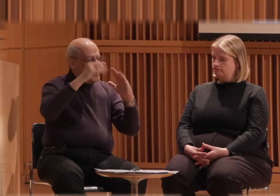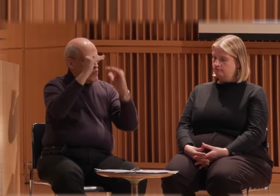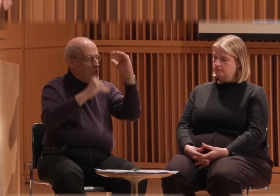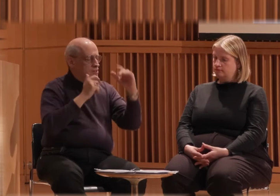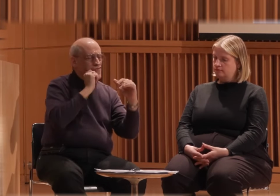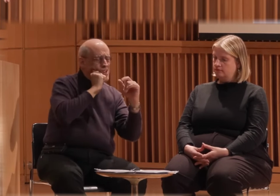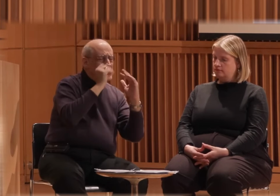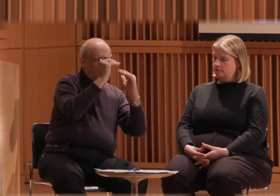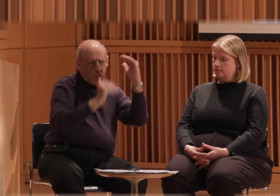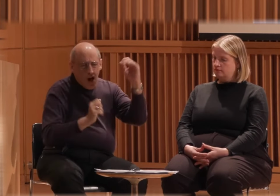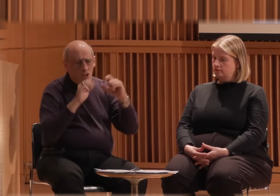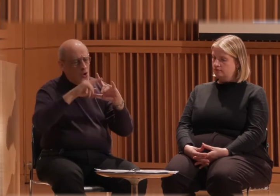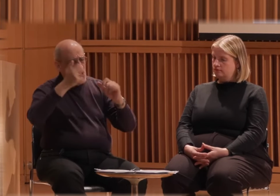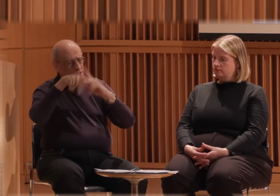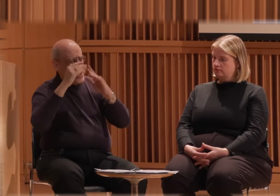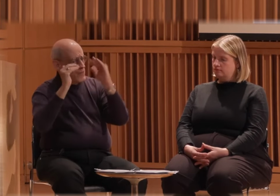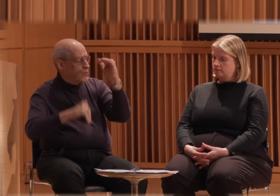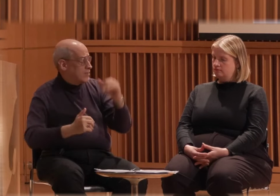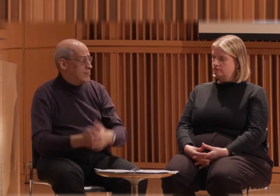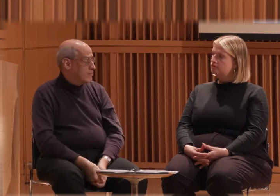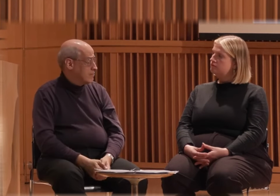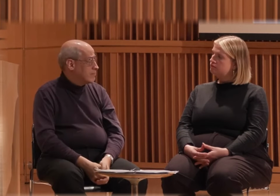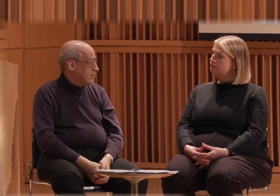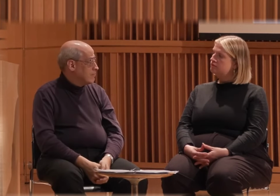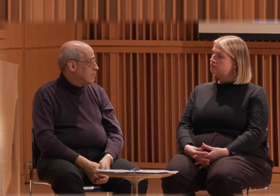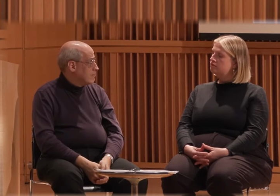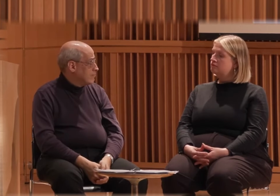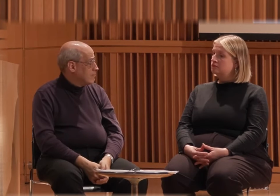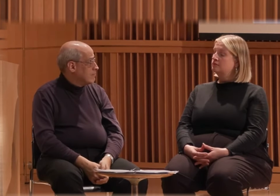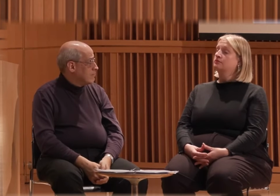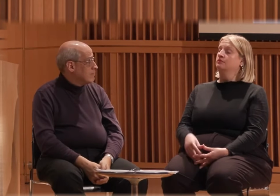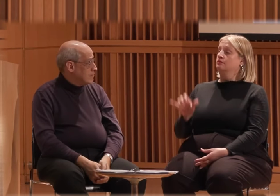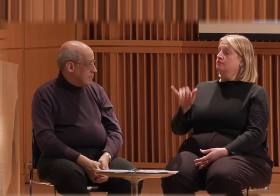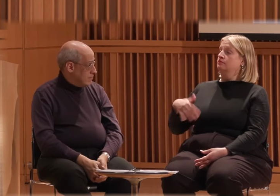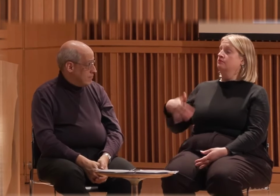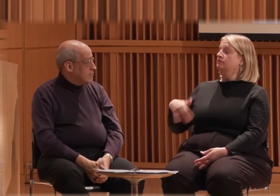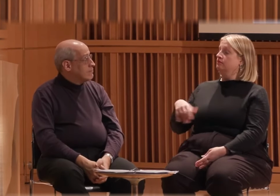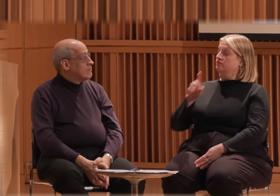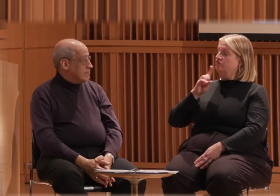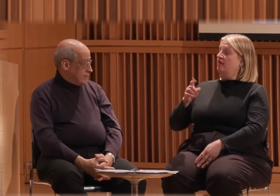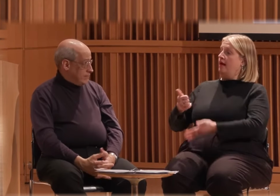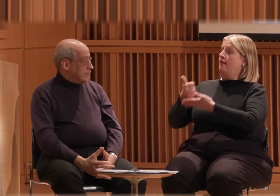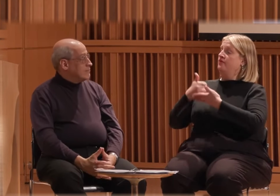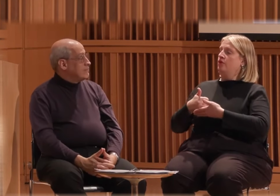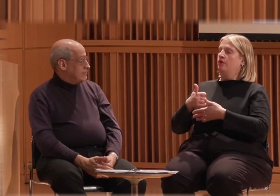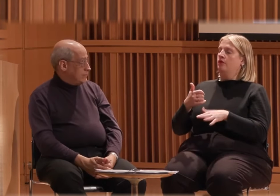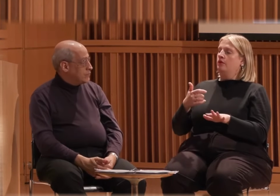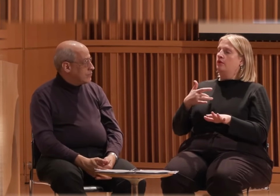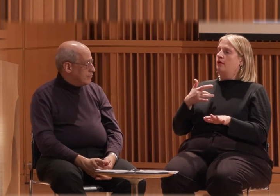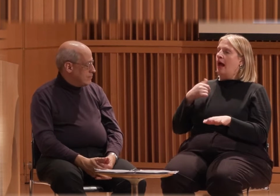racial inequality or some other kind. That was really helpful because I was going to ask